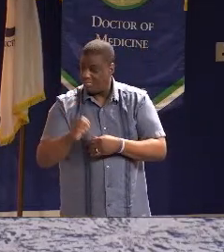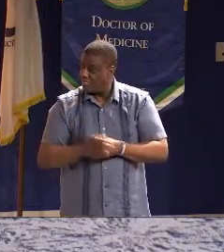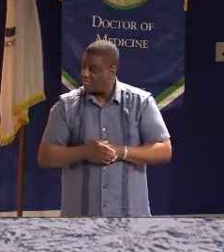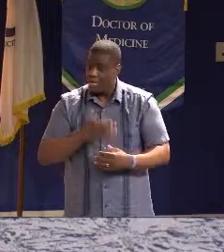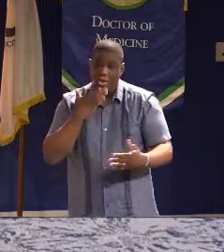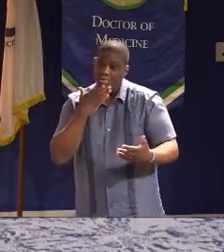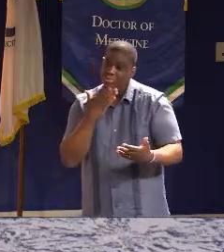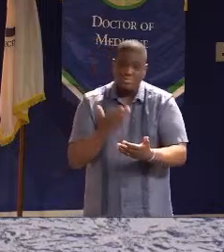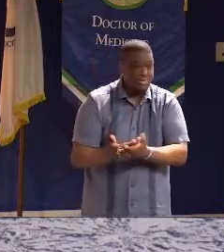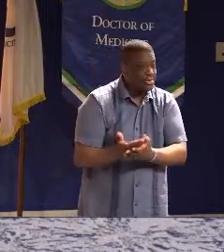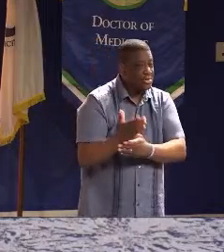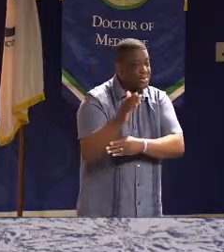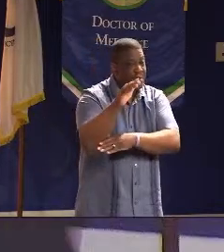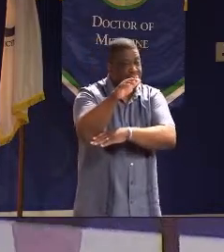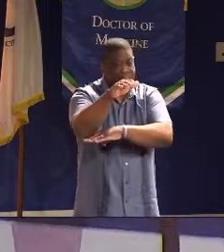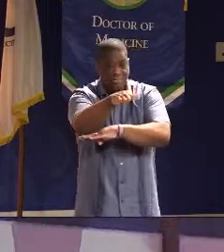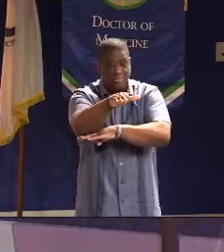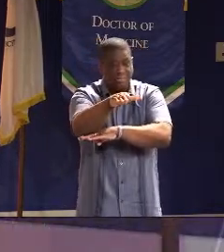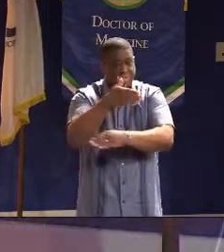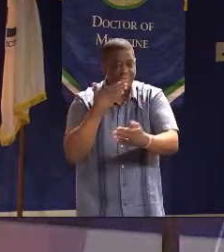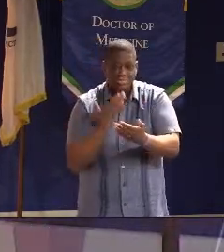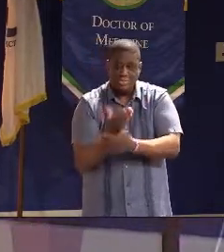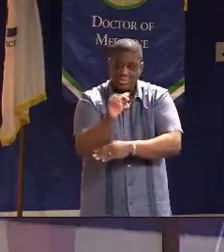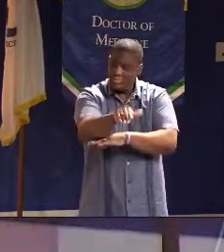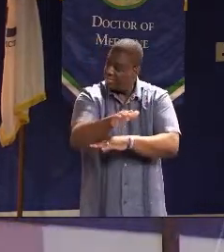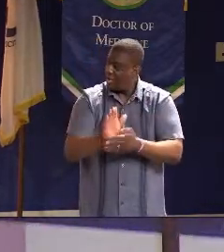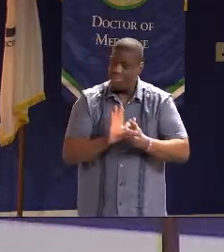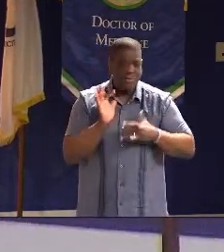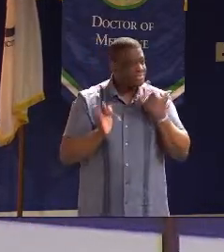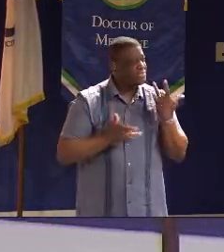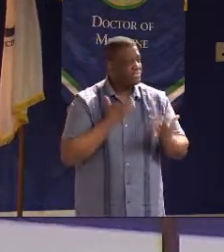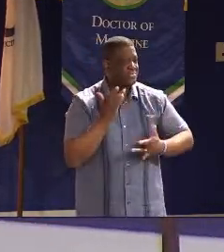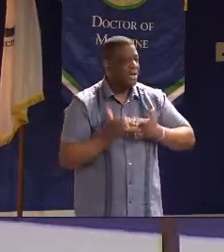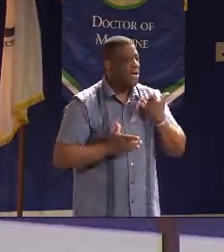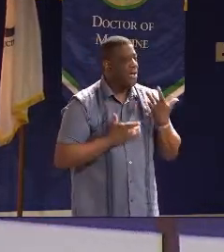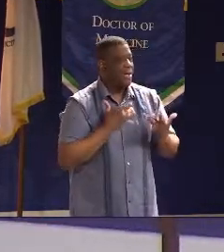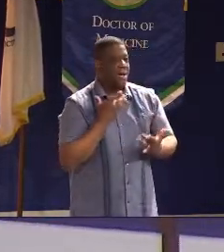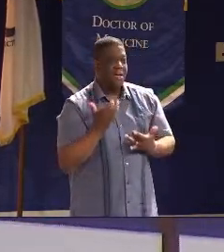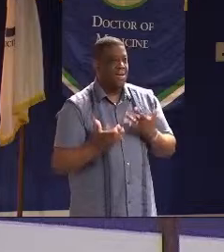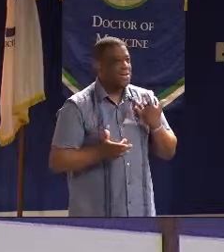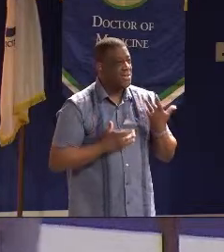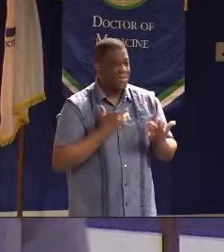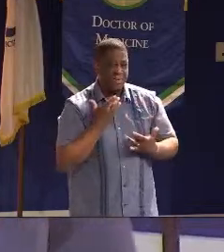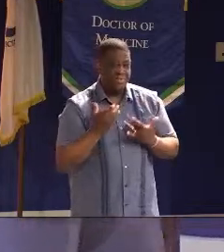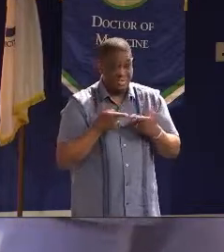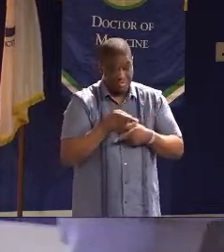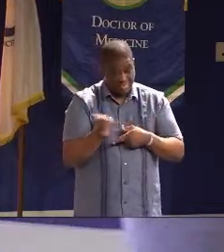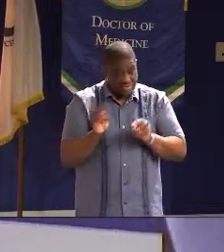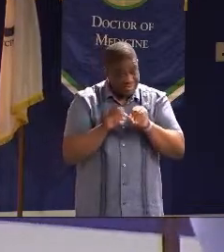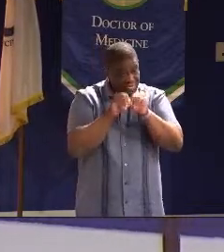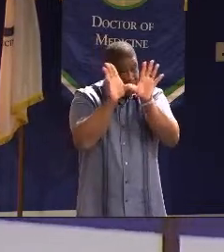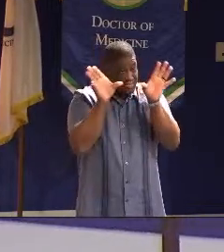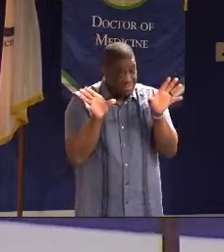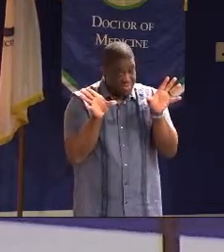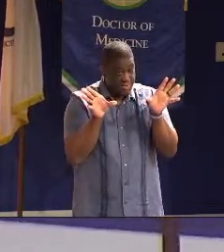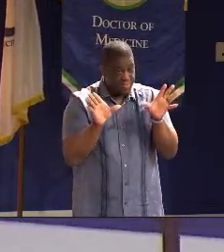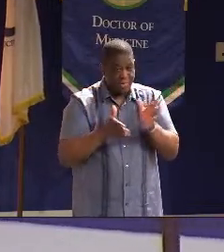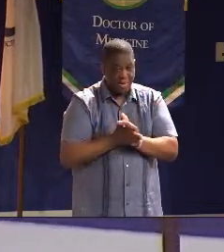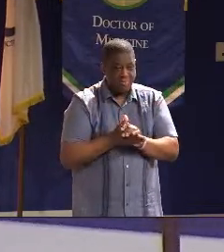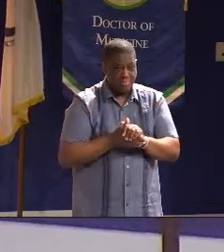Good afternoon. Good afternoon. I am so excited. This is clearly my most favorite day.